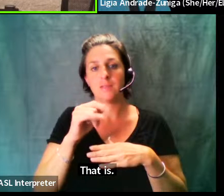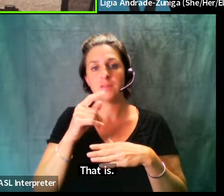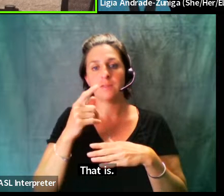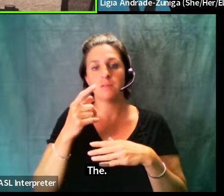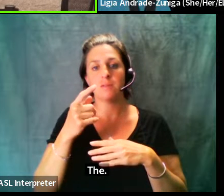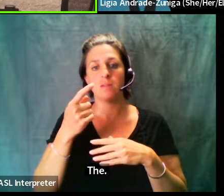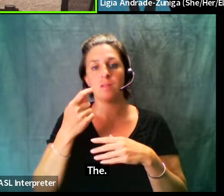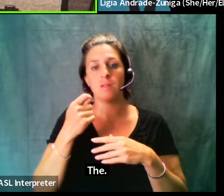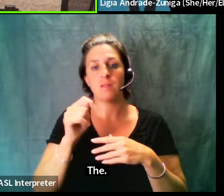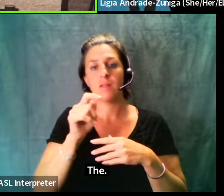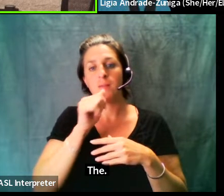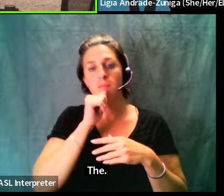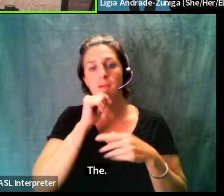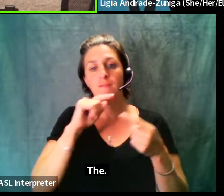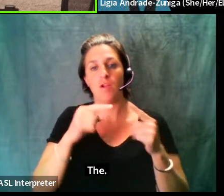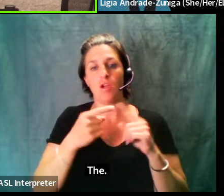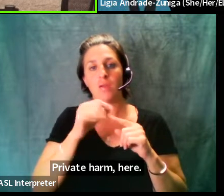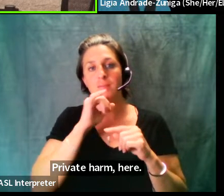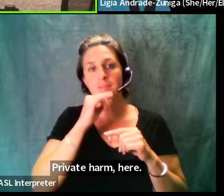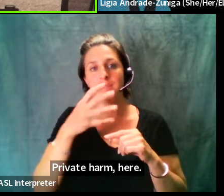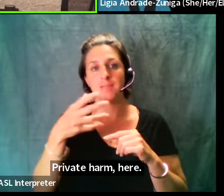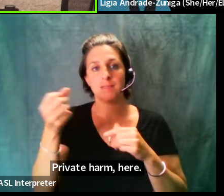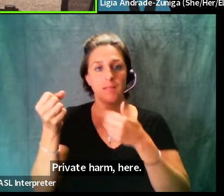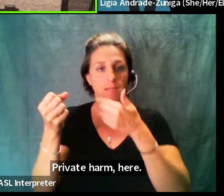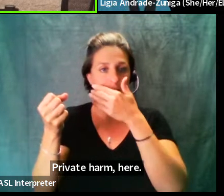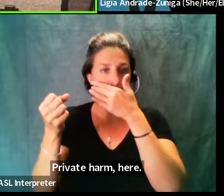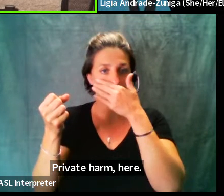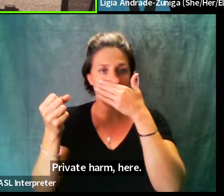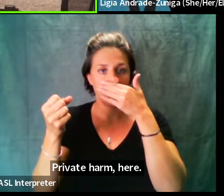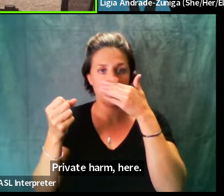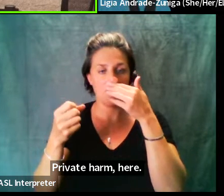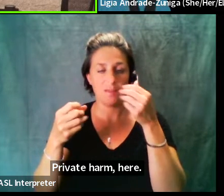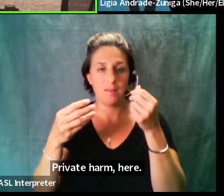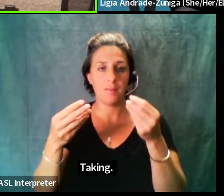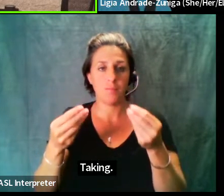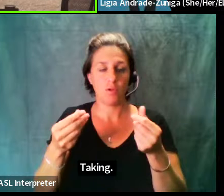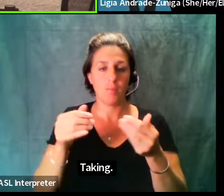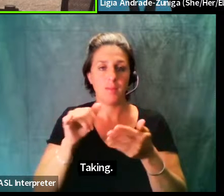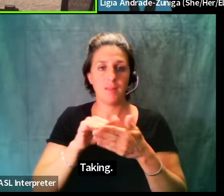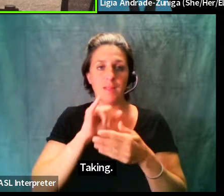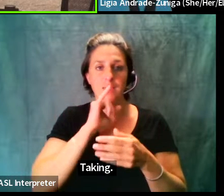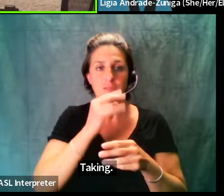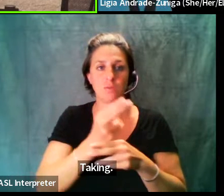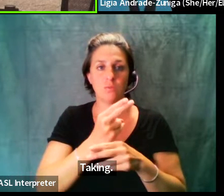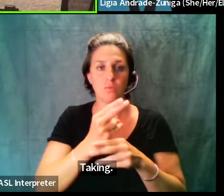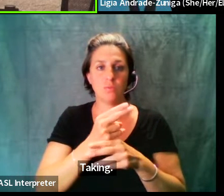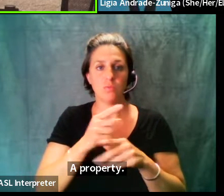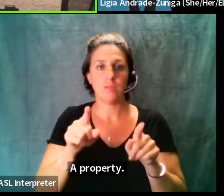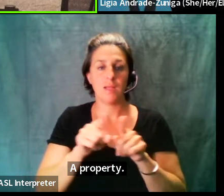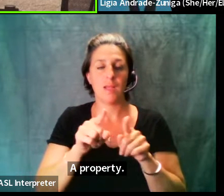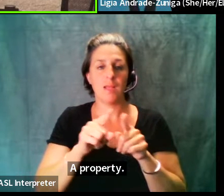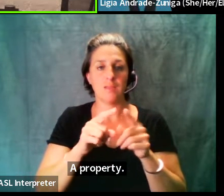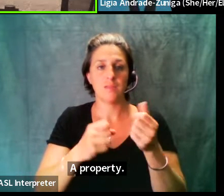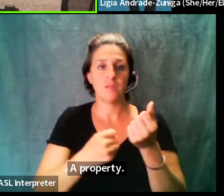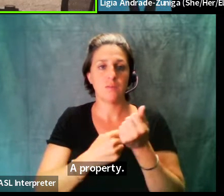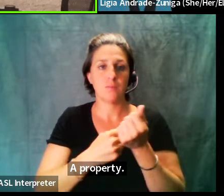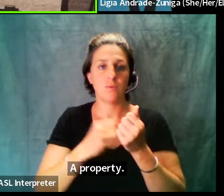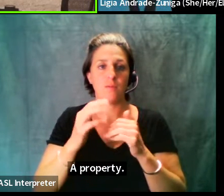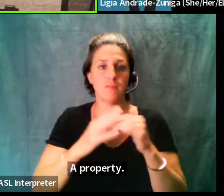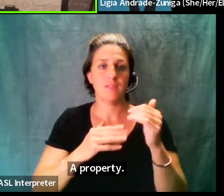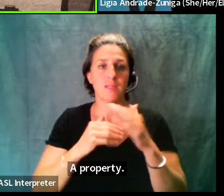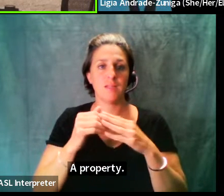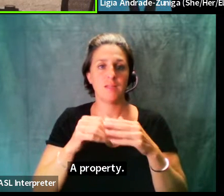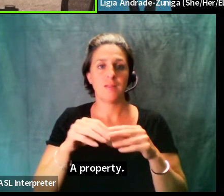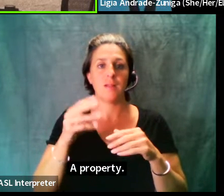here is taking a property that is used as a support facility. By